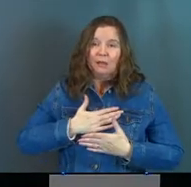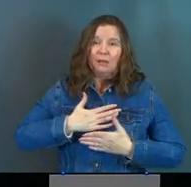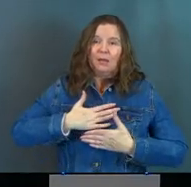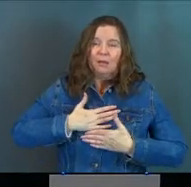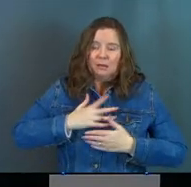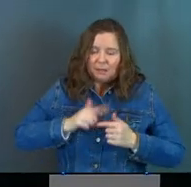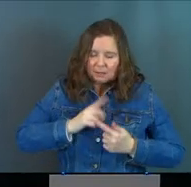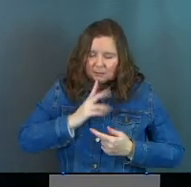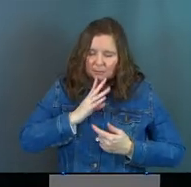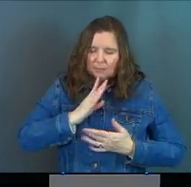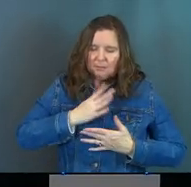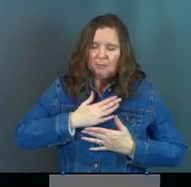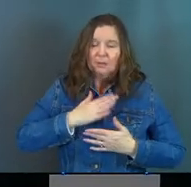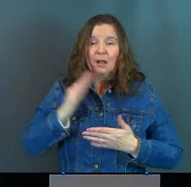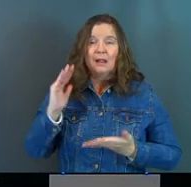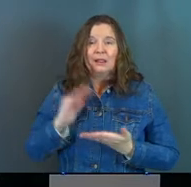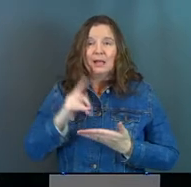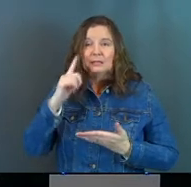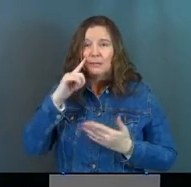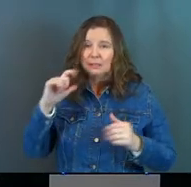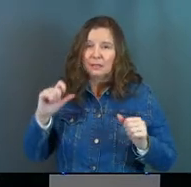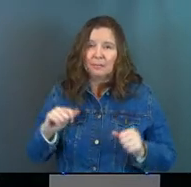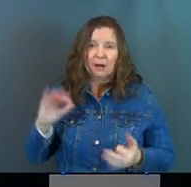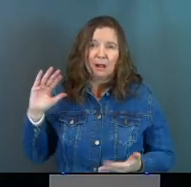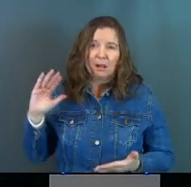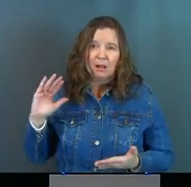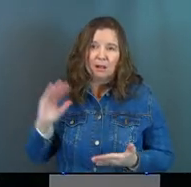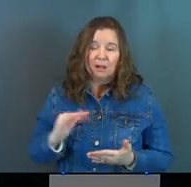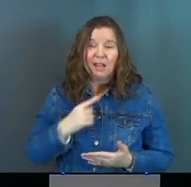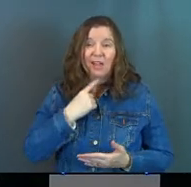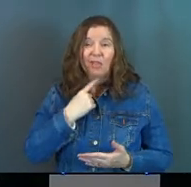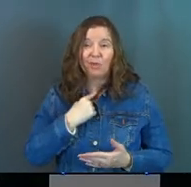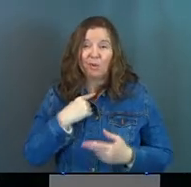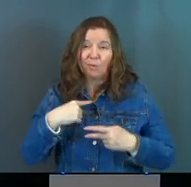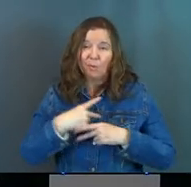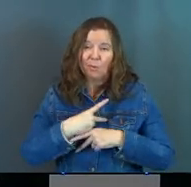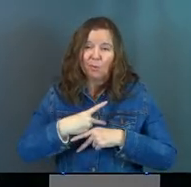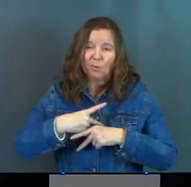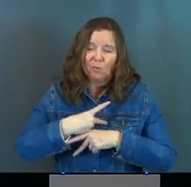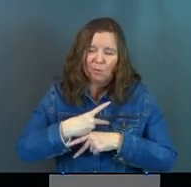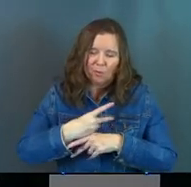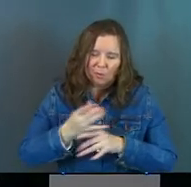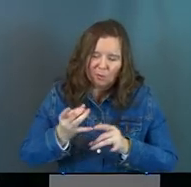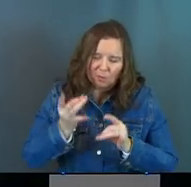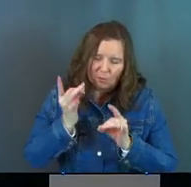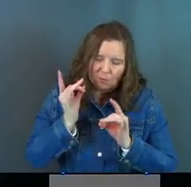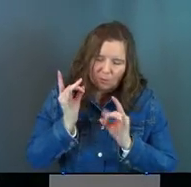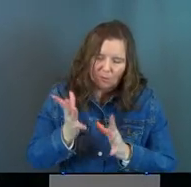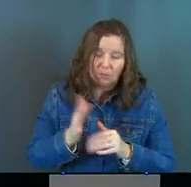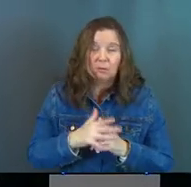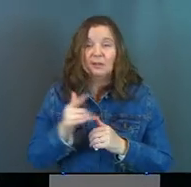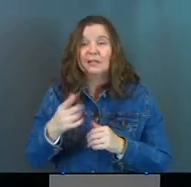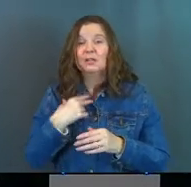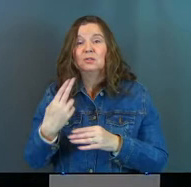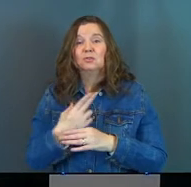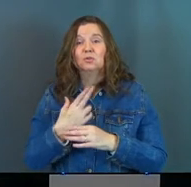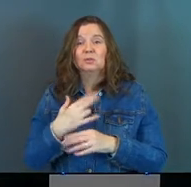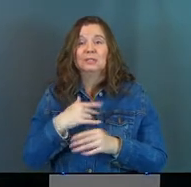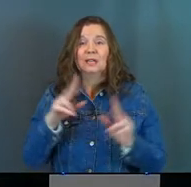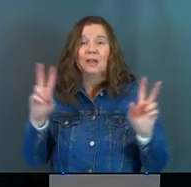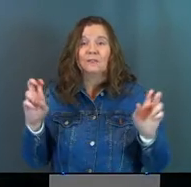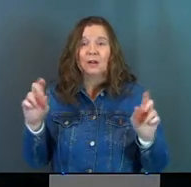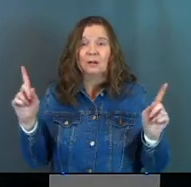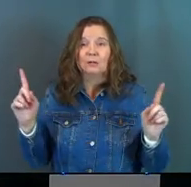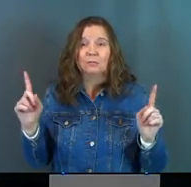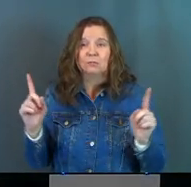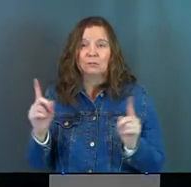got less mental ability. His thirst is terrible at this point. He's using his